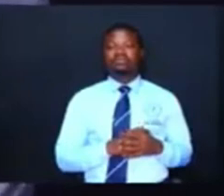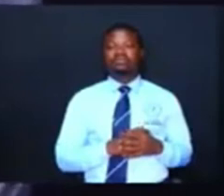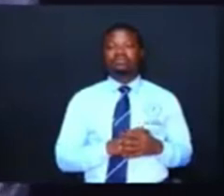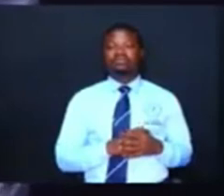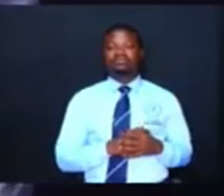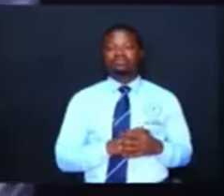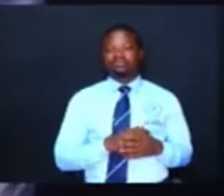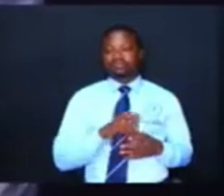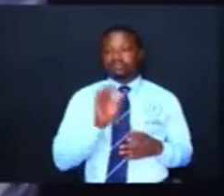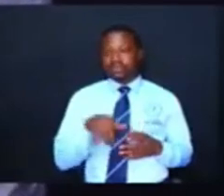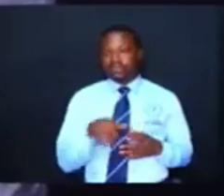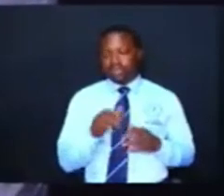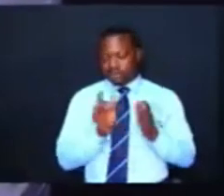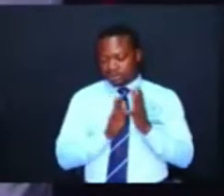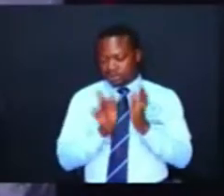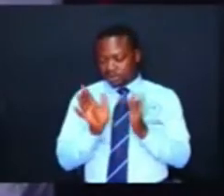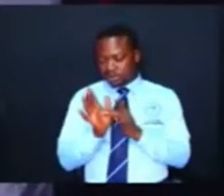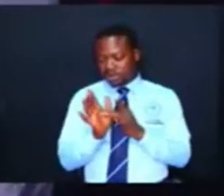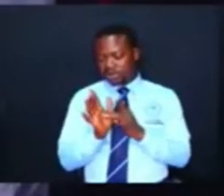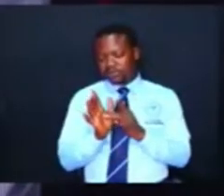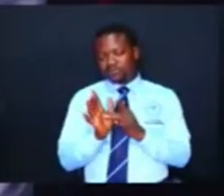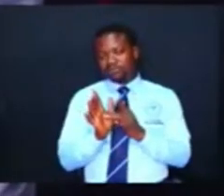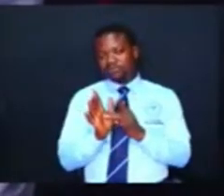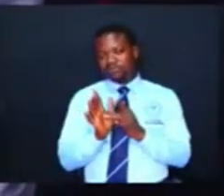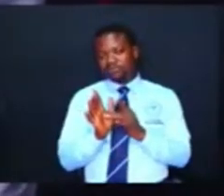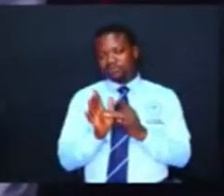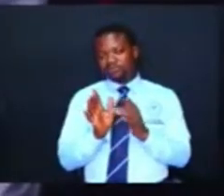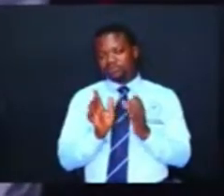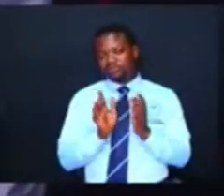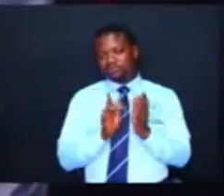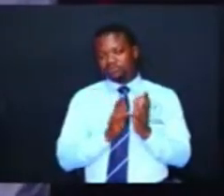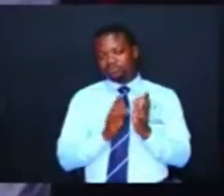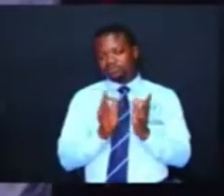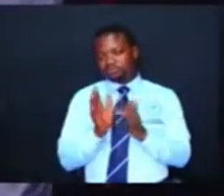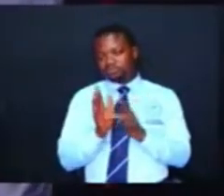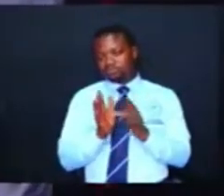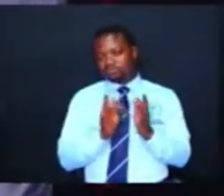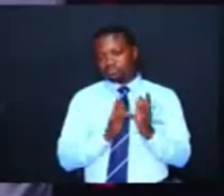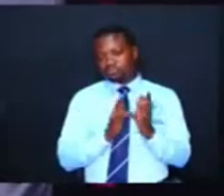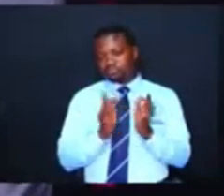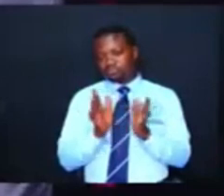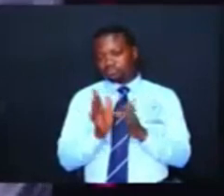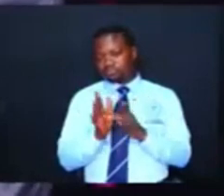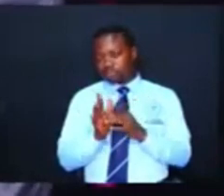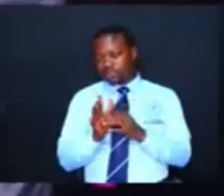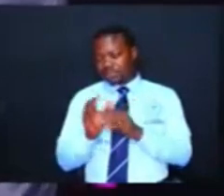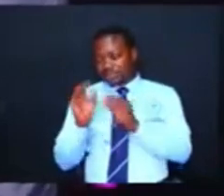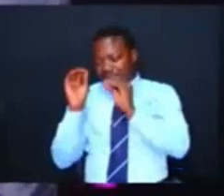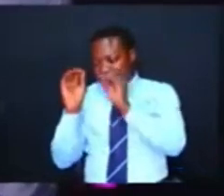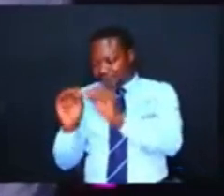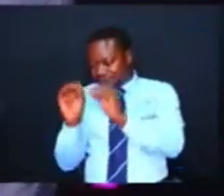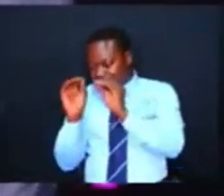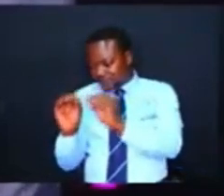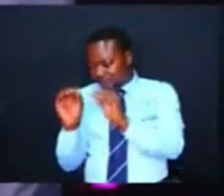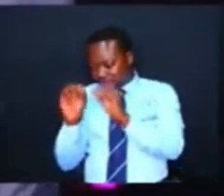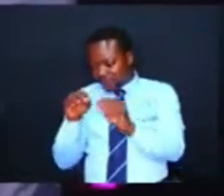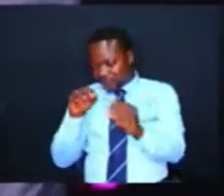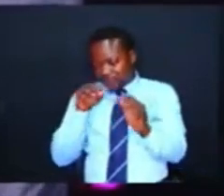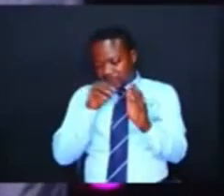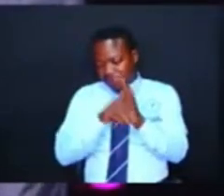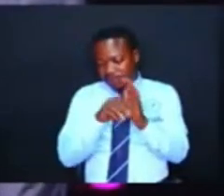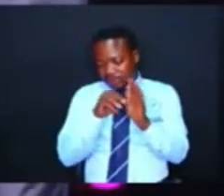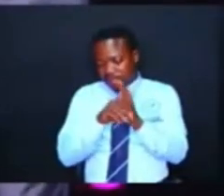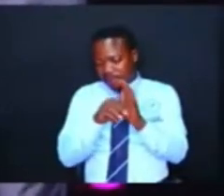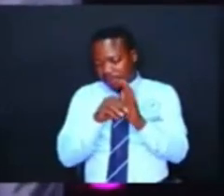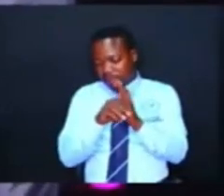is supported by Jesus's teachings in Matthew 15. Na we Yesu odin nchechere wo Matthew asempa tidunum